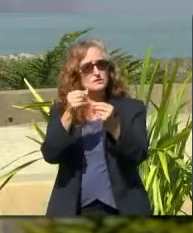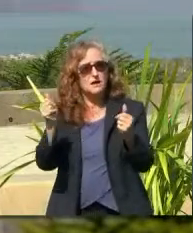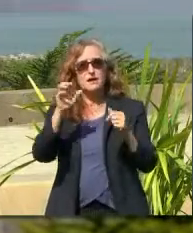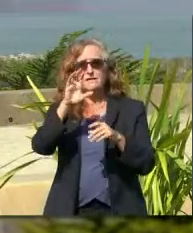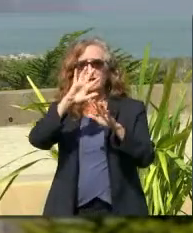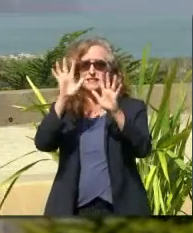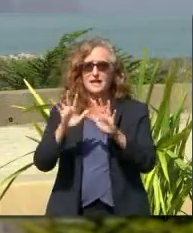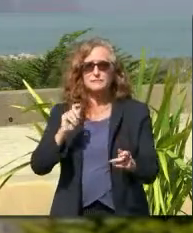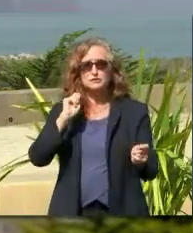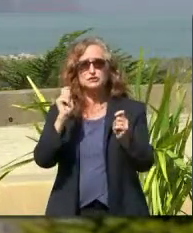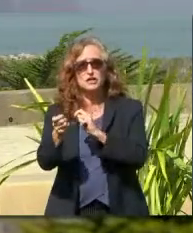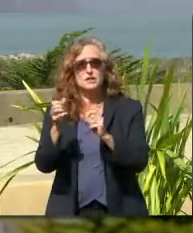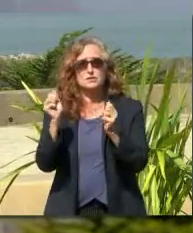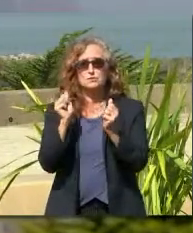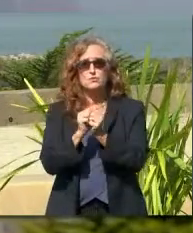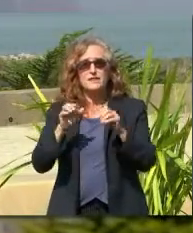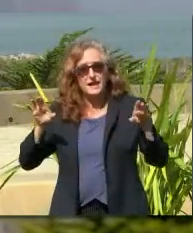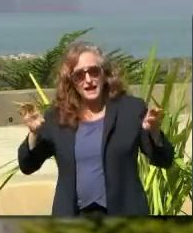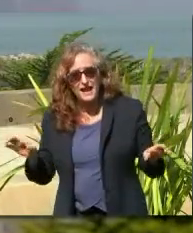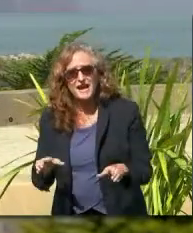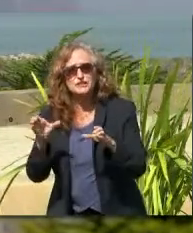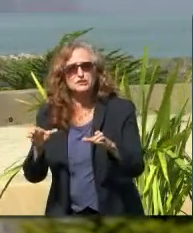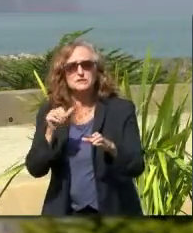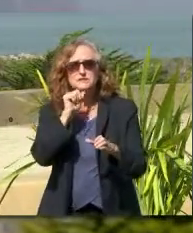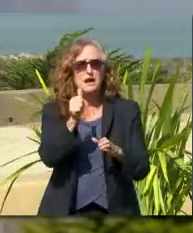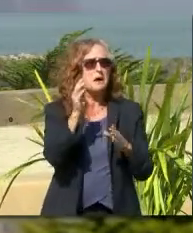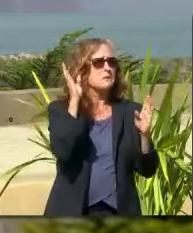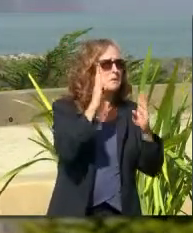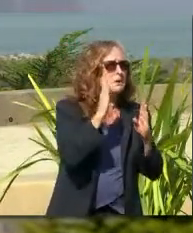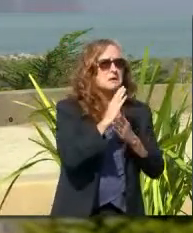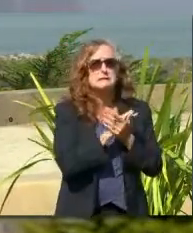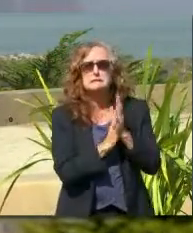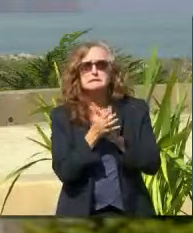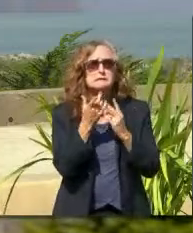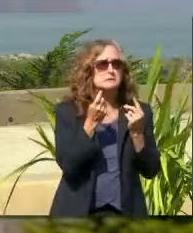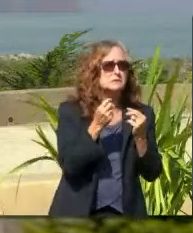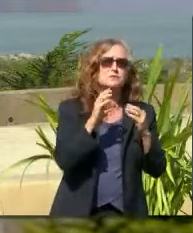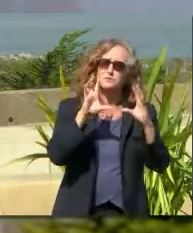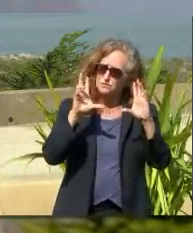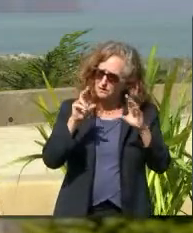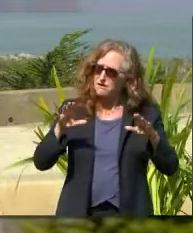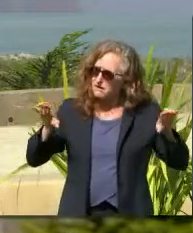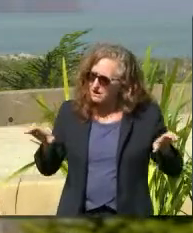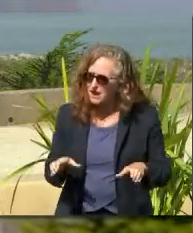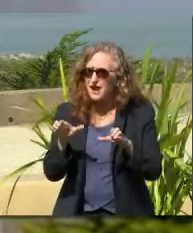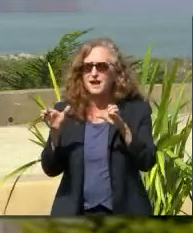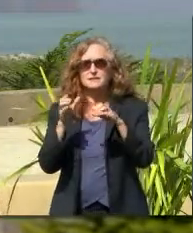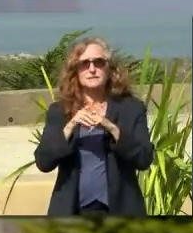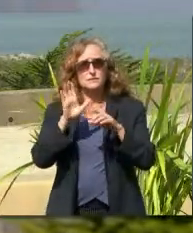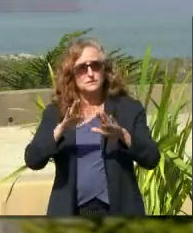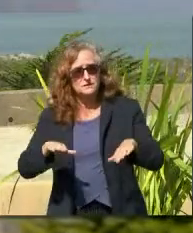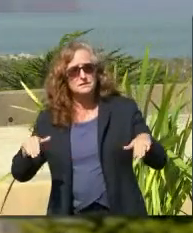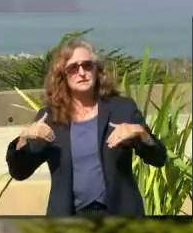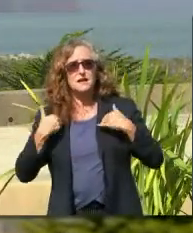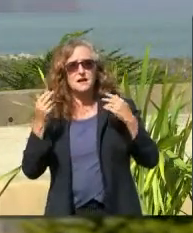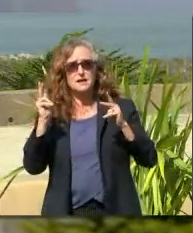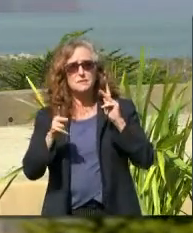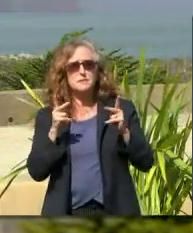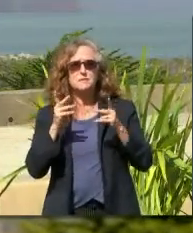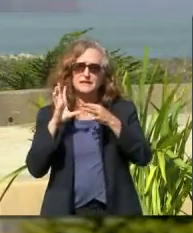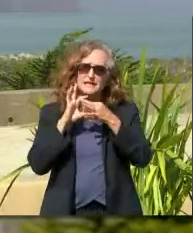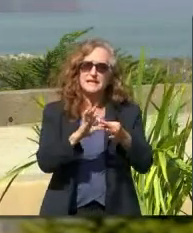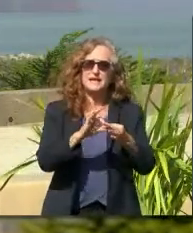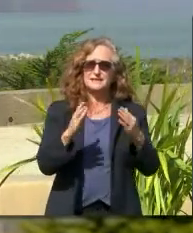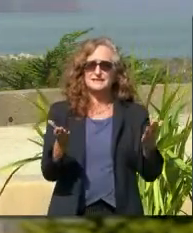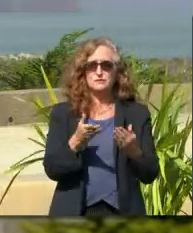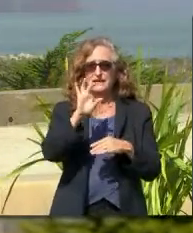action, not with worrying hands. They also have a connection to their future here. 86%